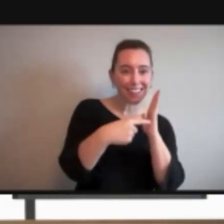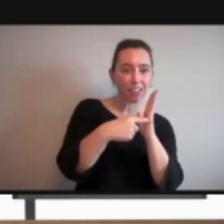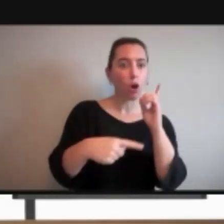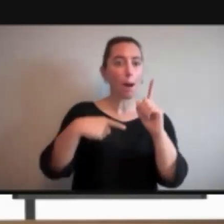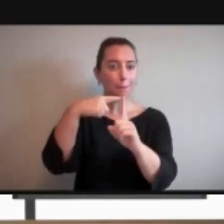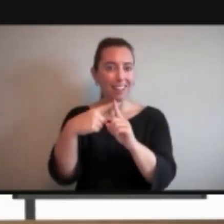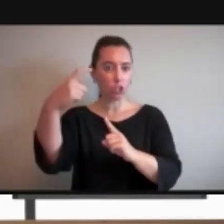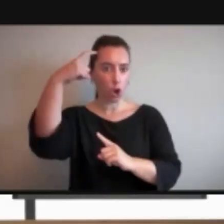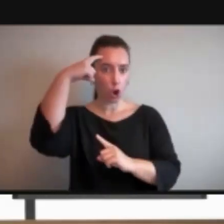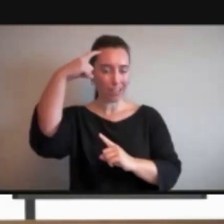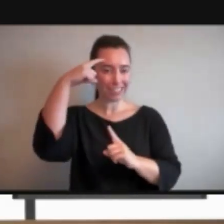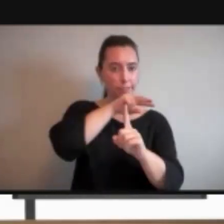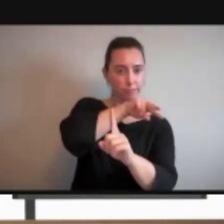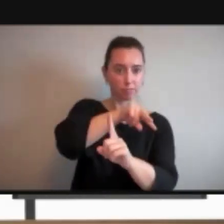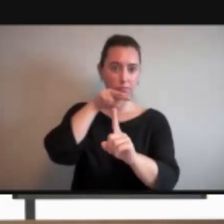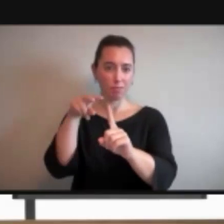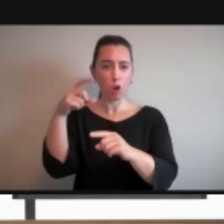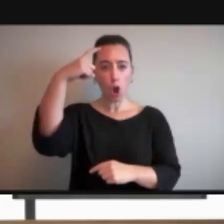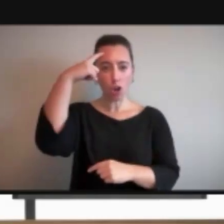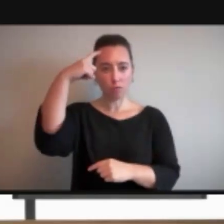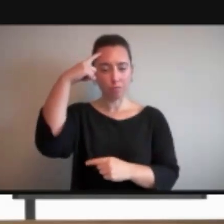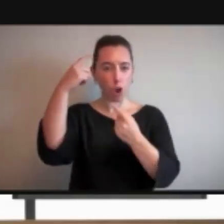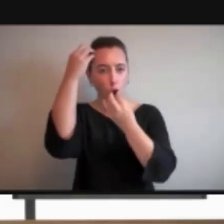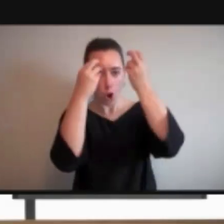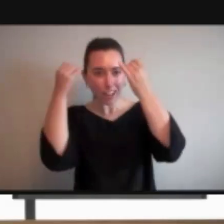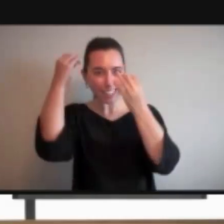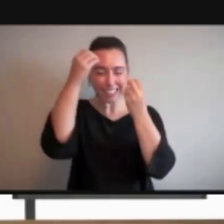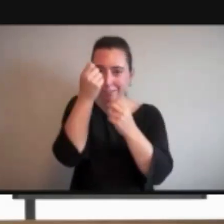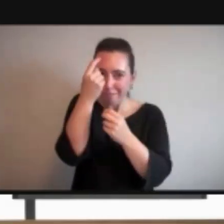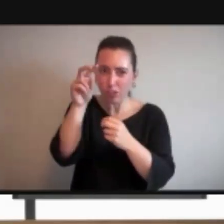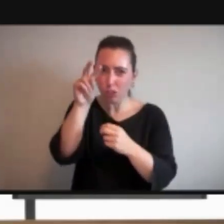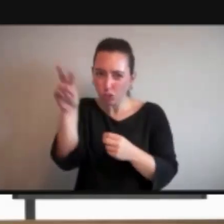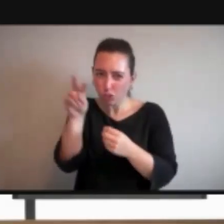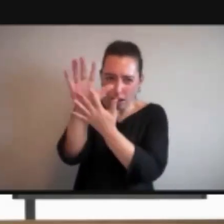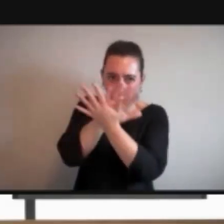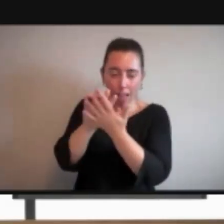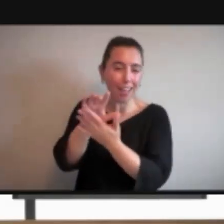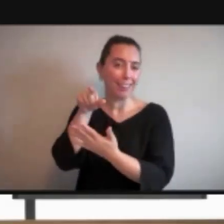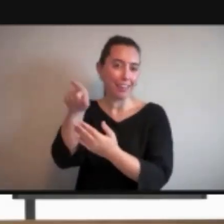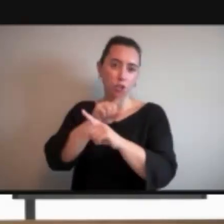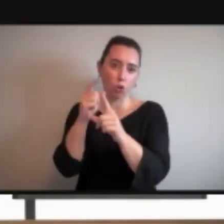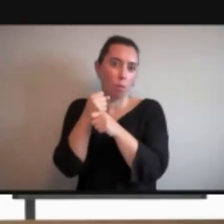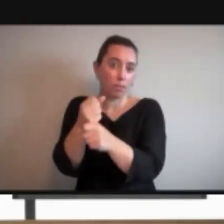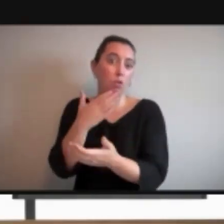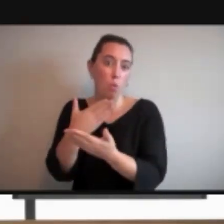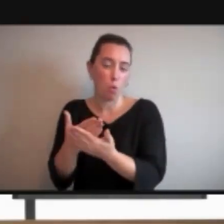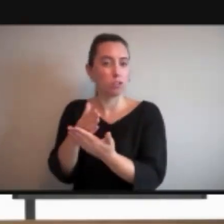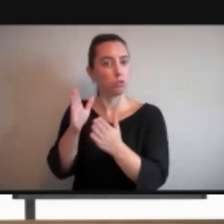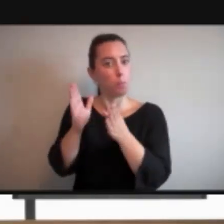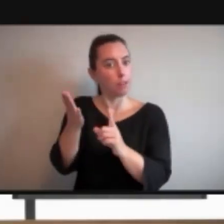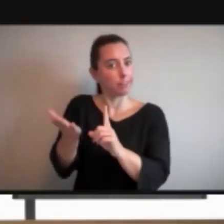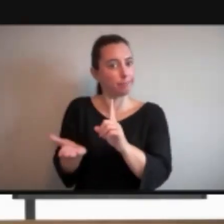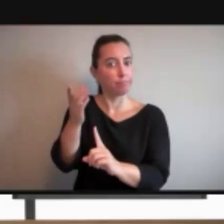bit underrepresented in the standard. And where possible, the support service should respond in the